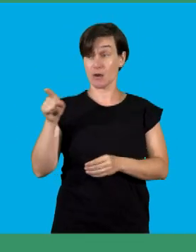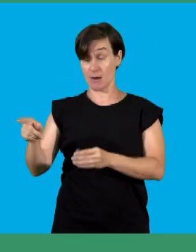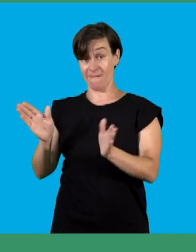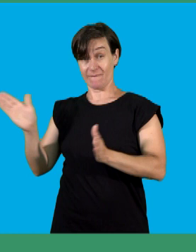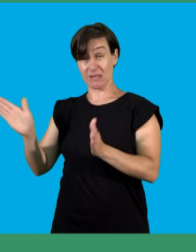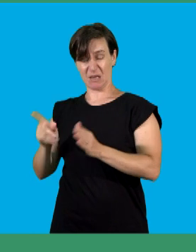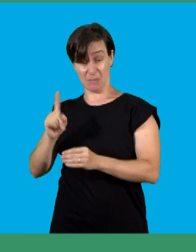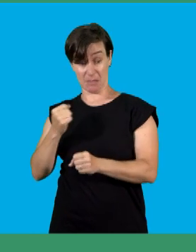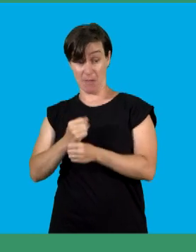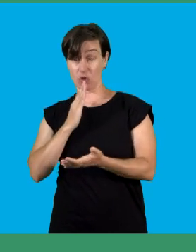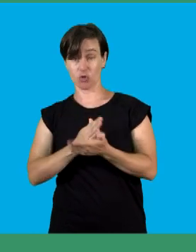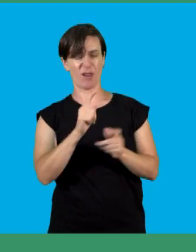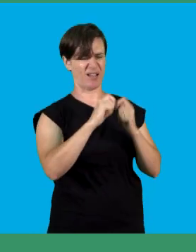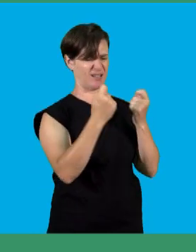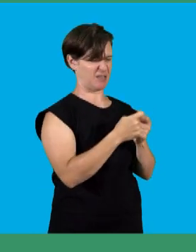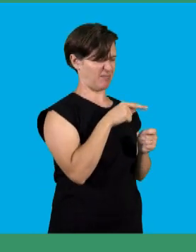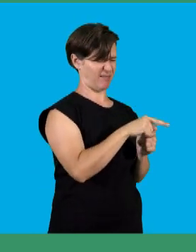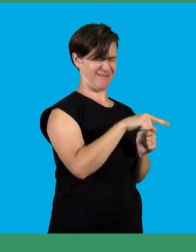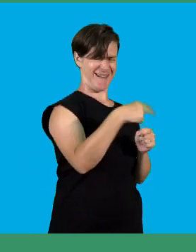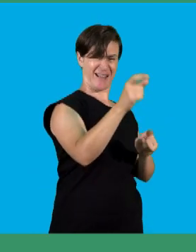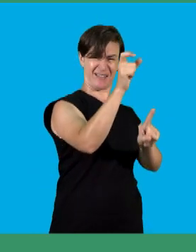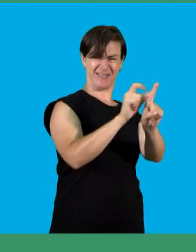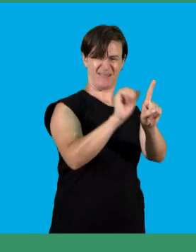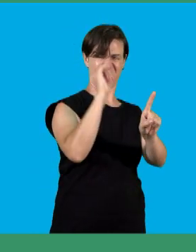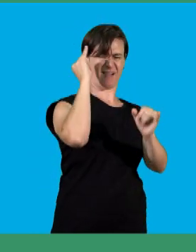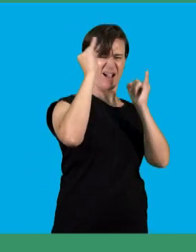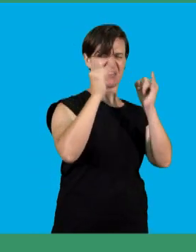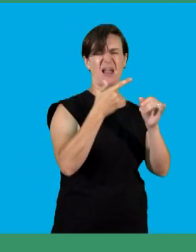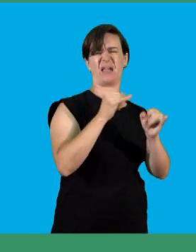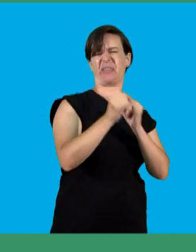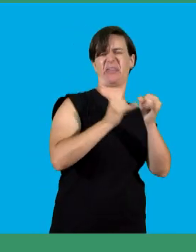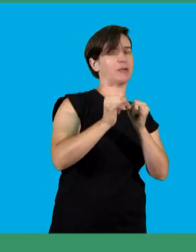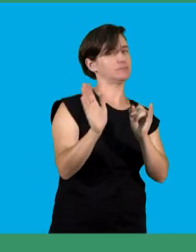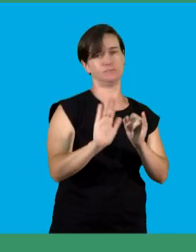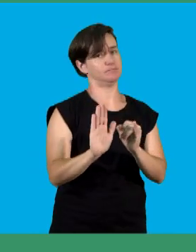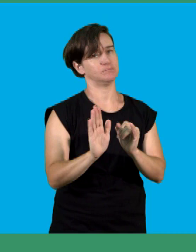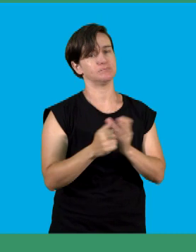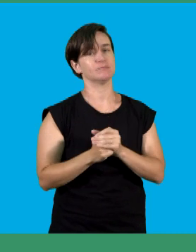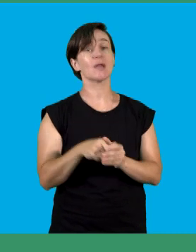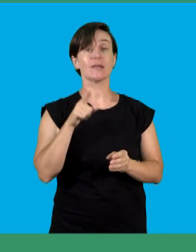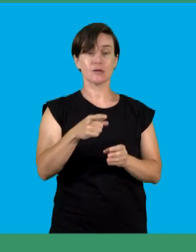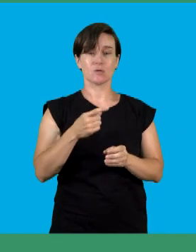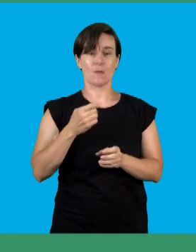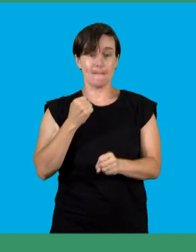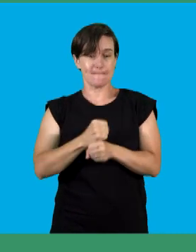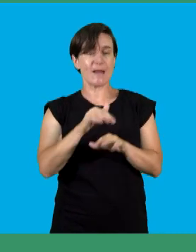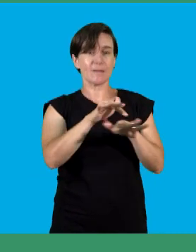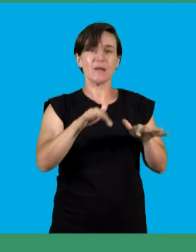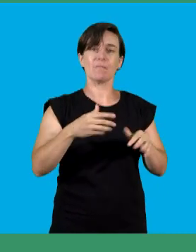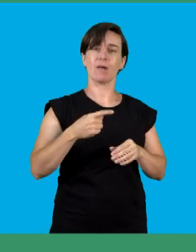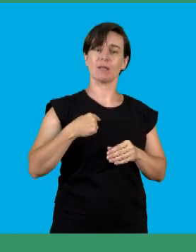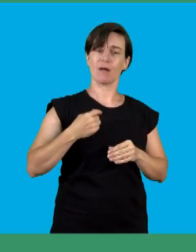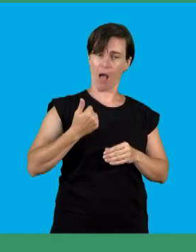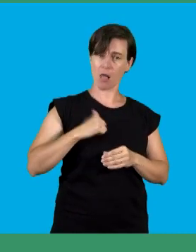one criticizes any suggestions, which is good. This motivates people to shy away